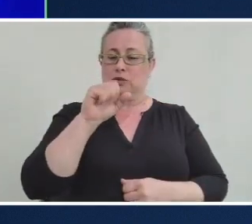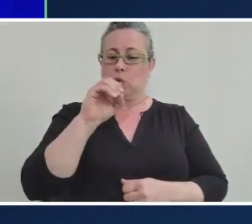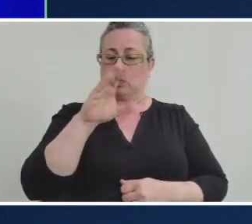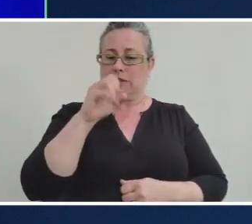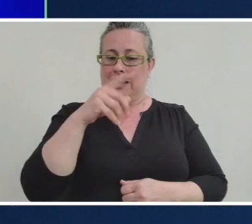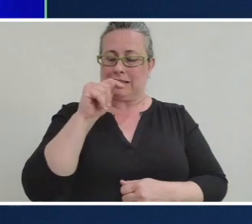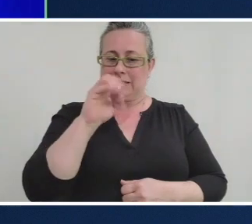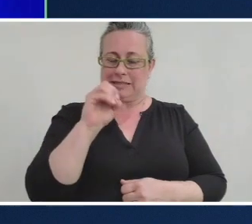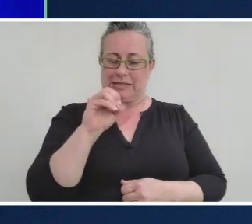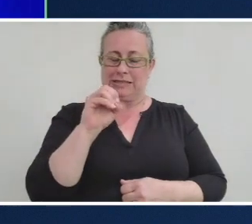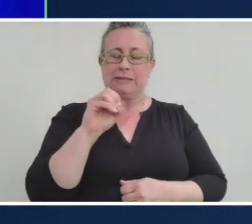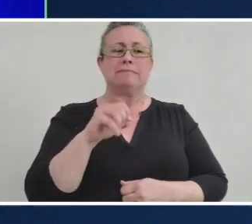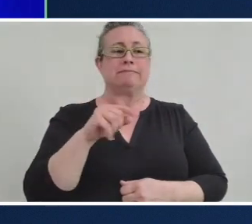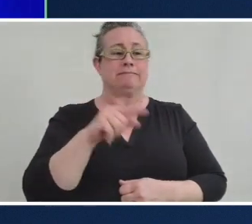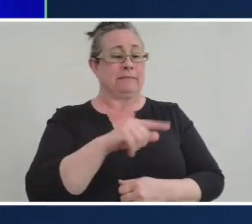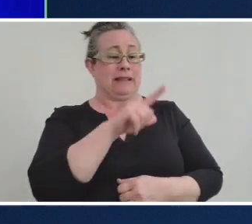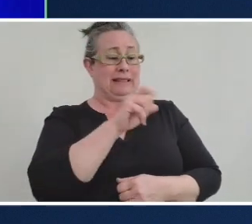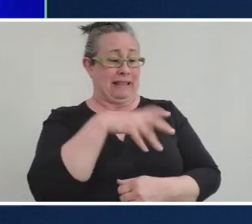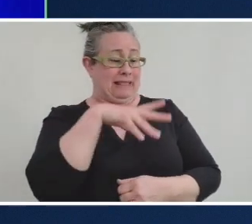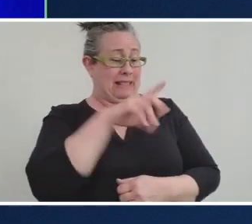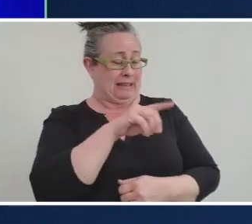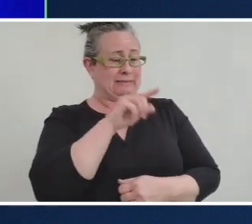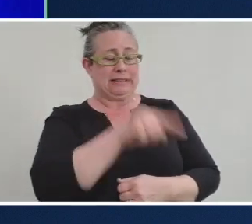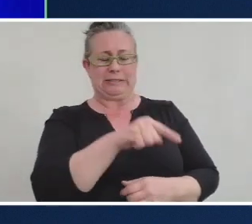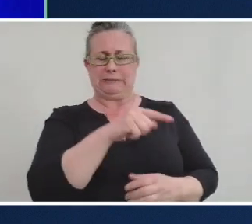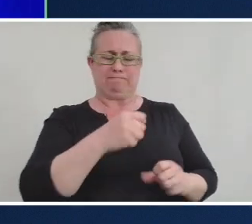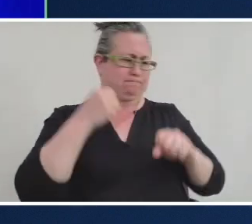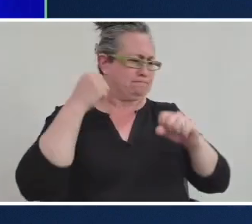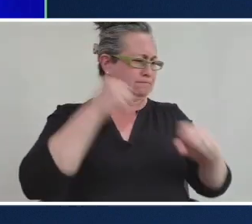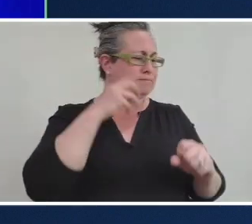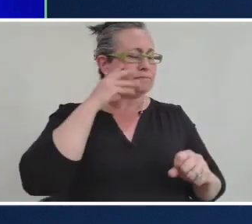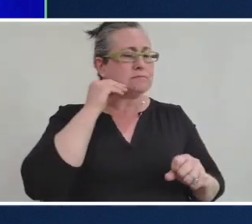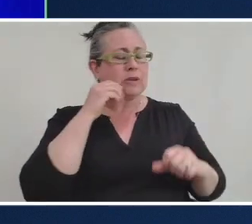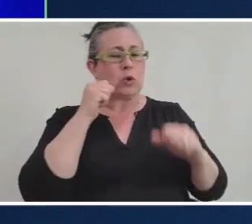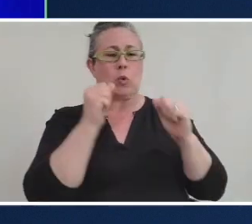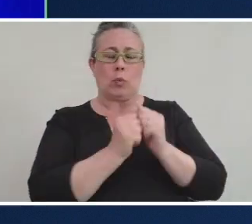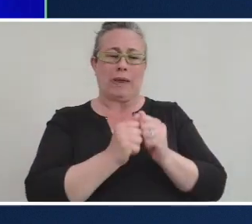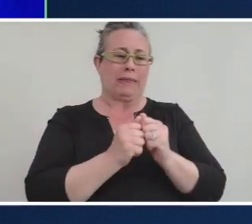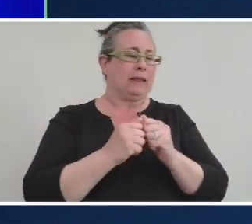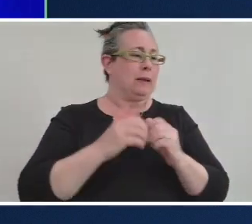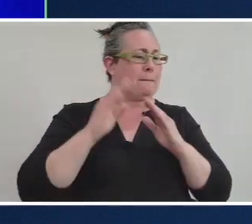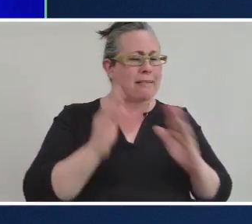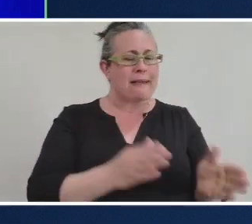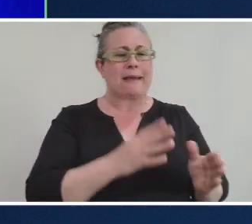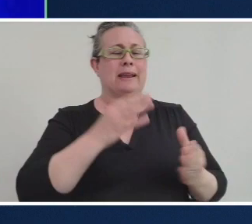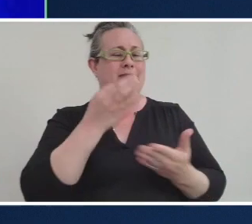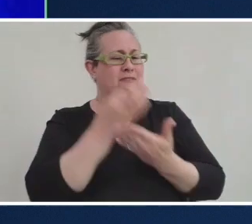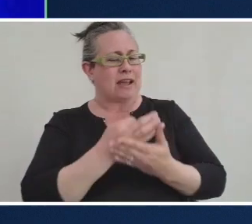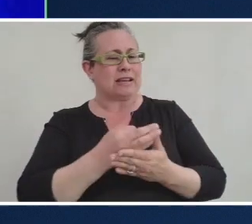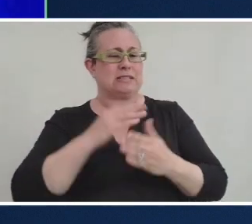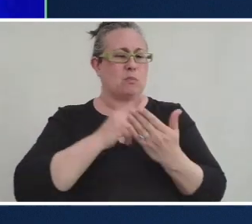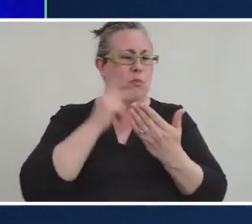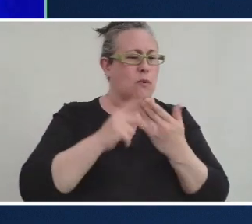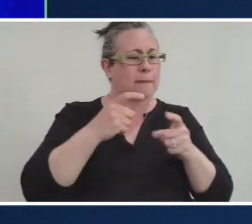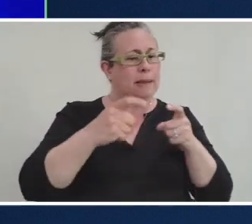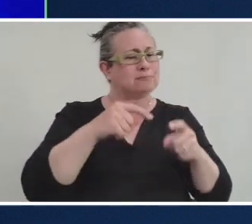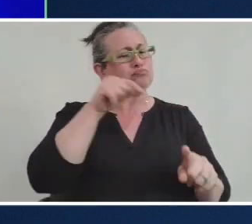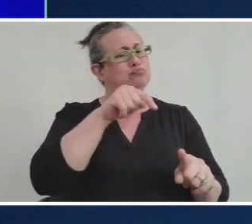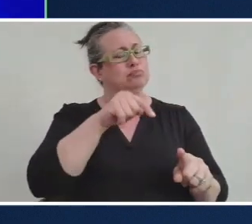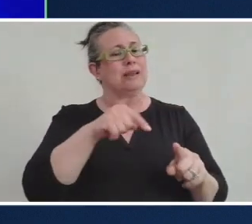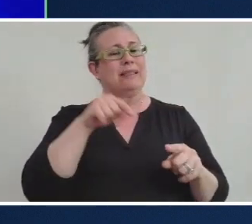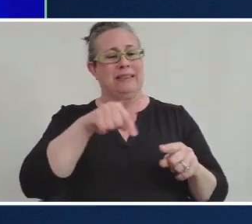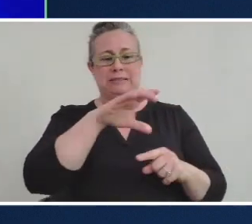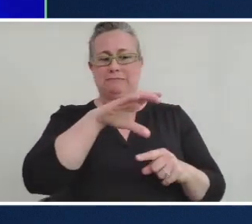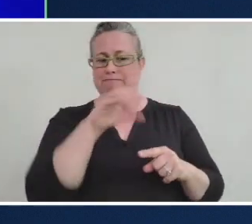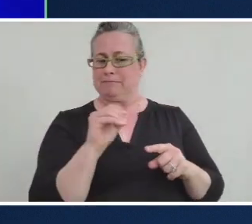deep experience in strategic planning, finance, technology, and program management, Creative has played a key role